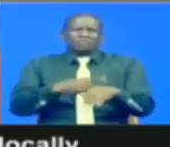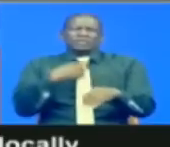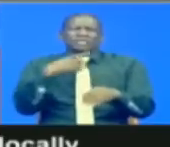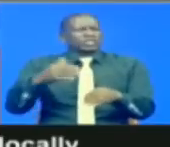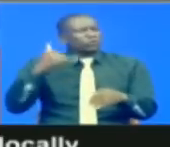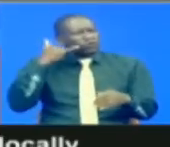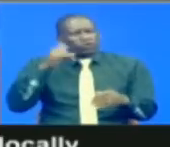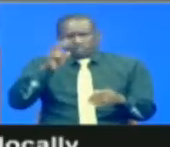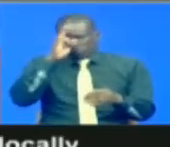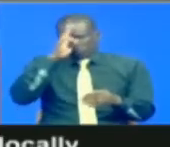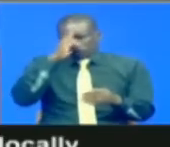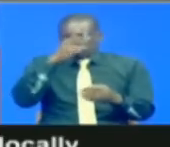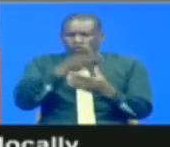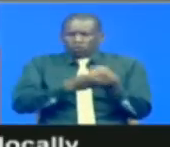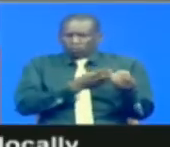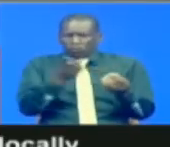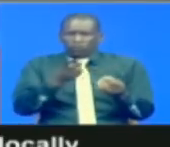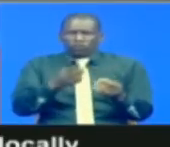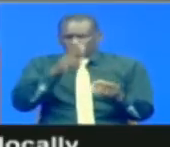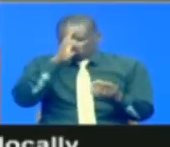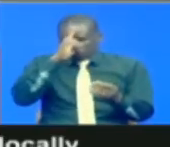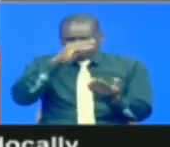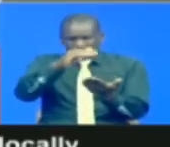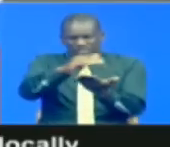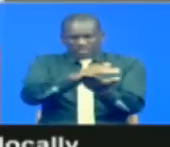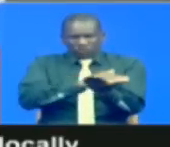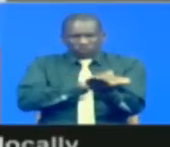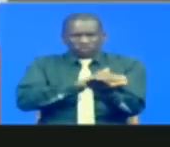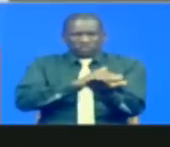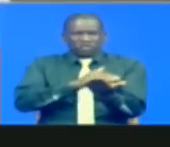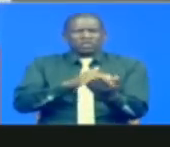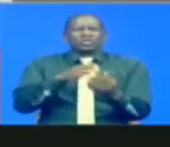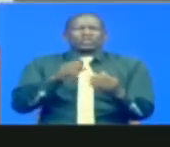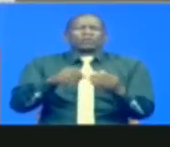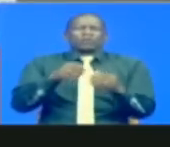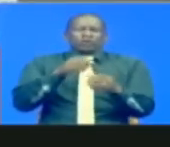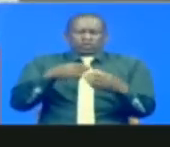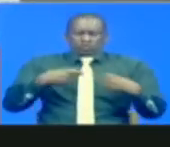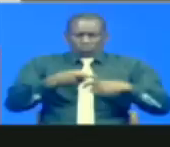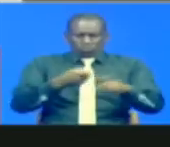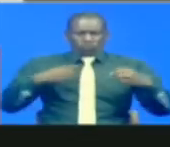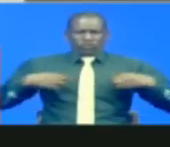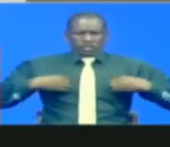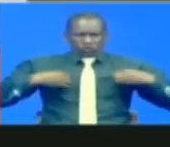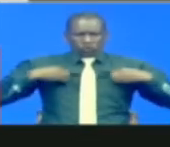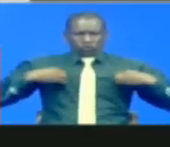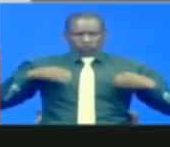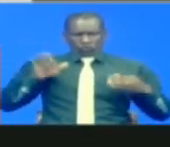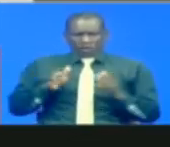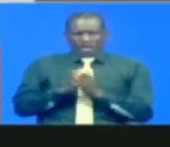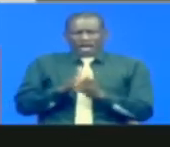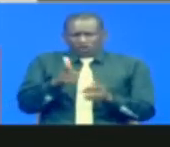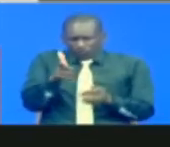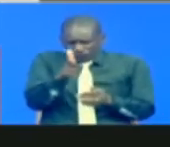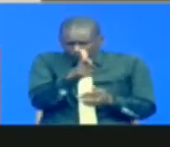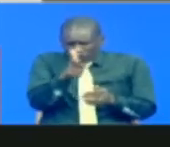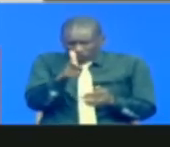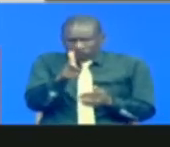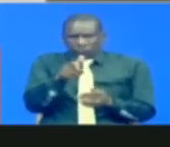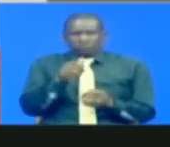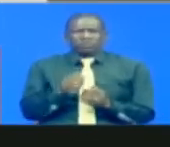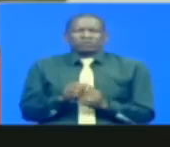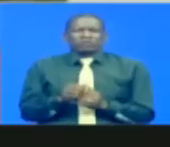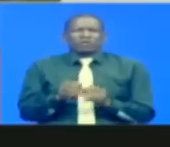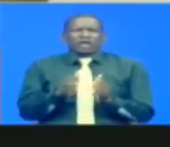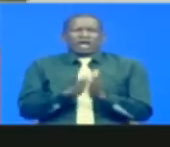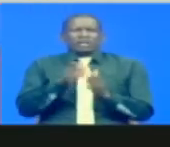The two, according to police records, stripped the woman naked and took the video without her consent in an incident that occurred a